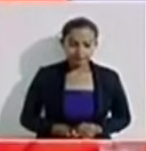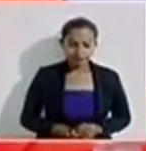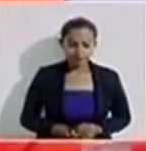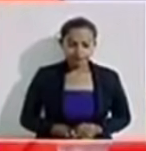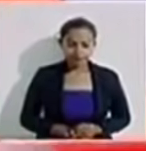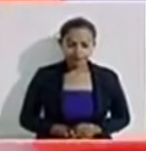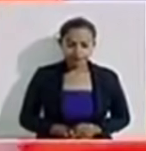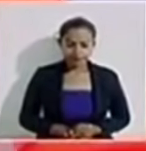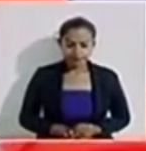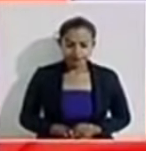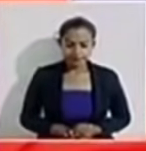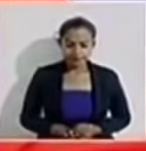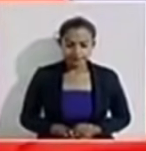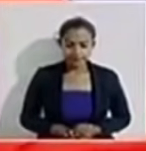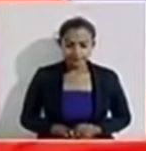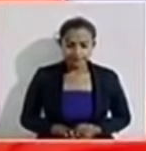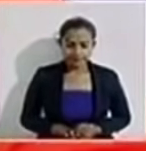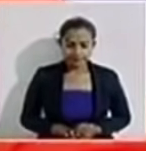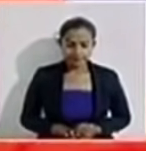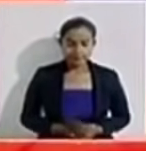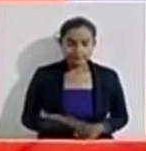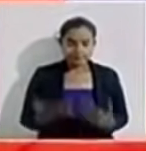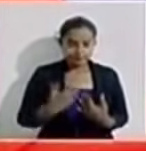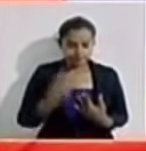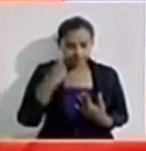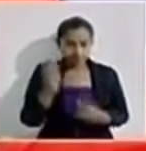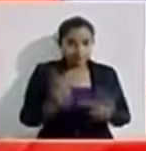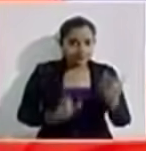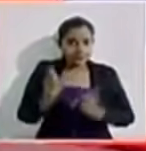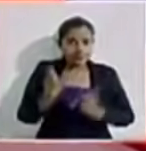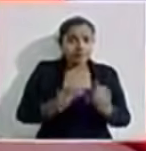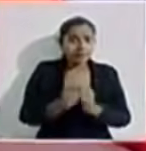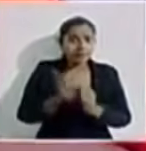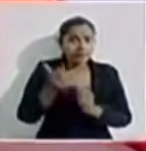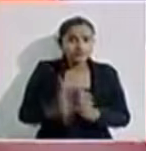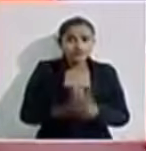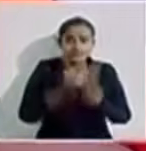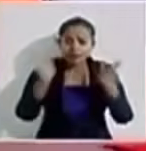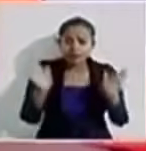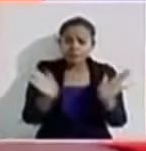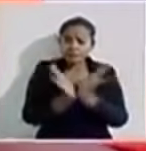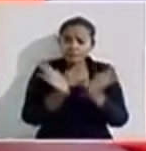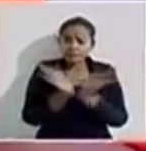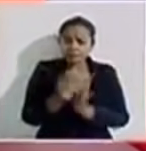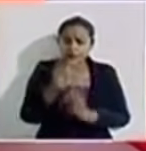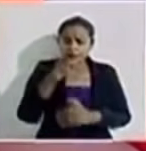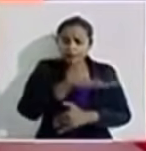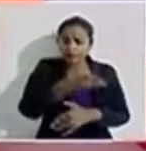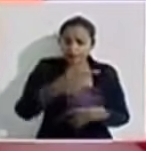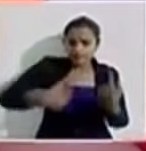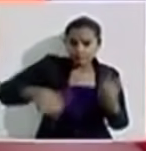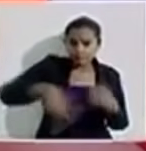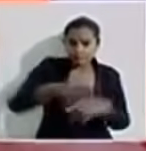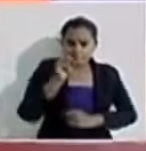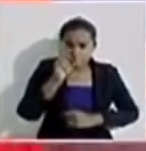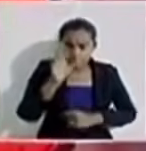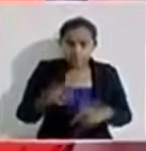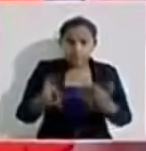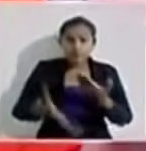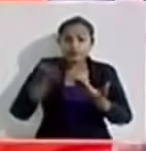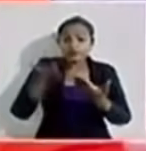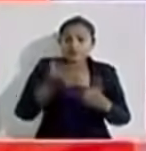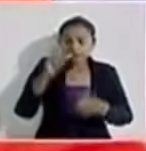We saw what people do when they see large trees on the bunt of a river. They try to construct a walking path opposite the Parakrama